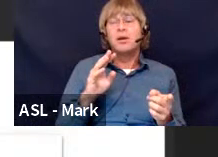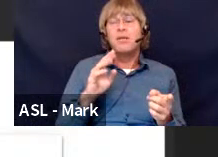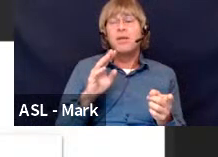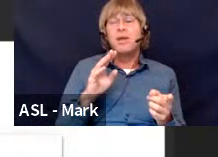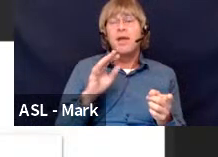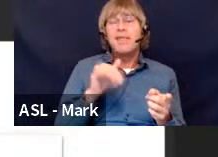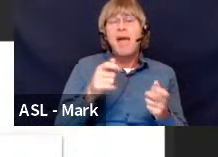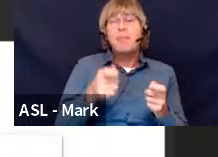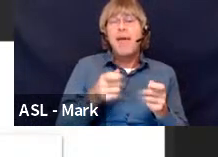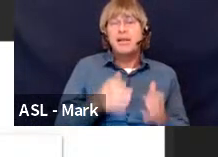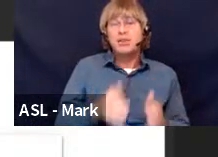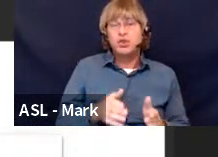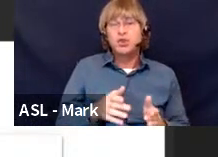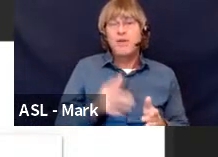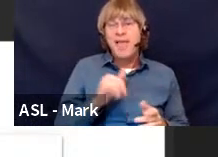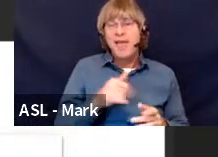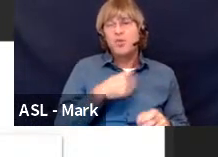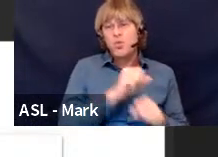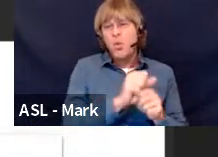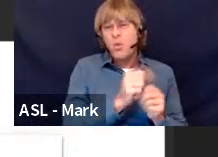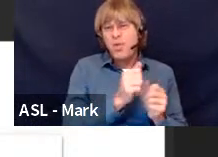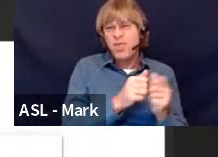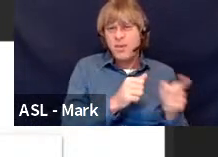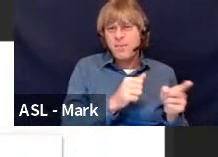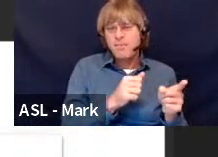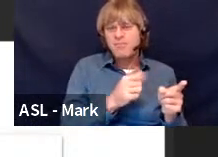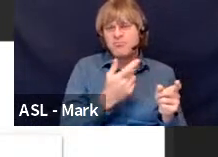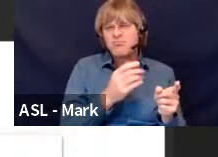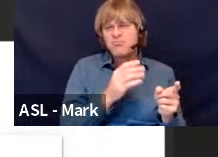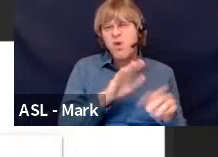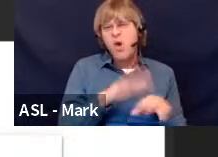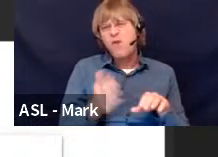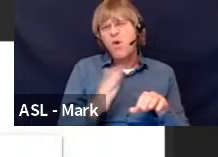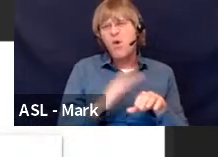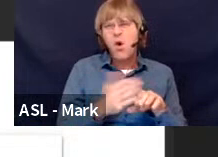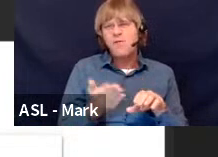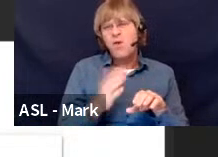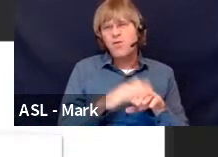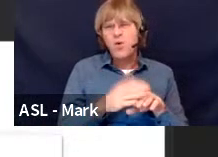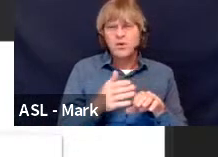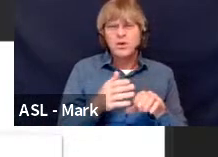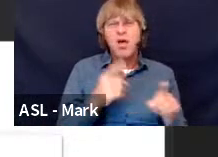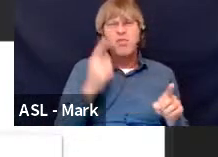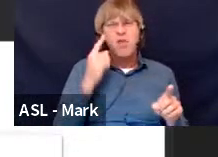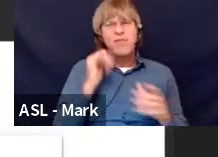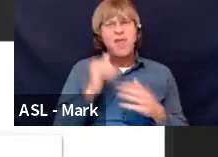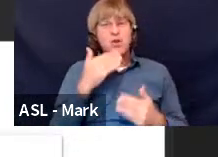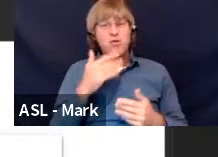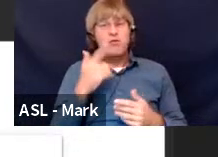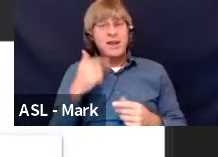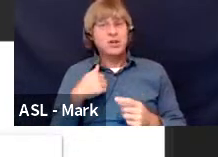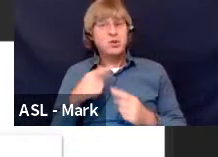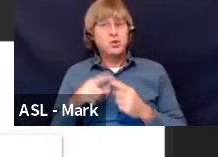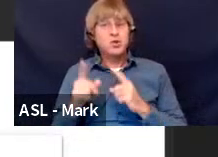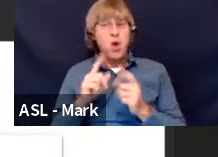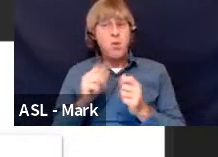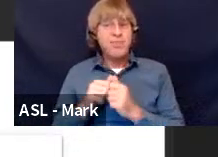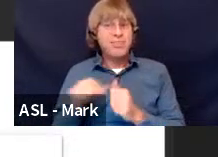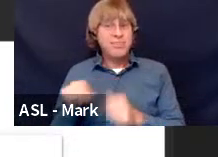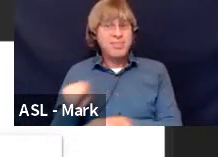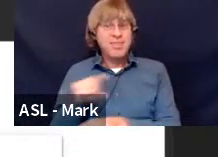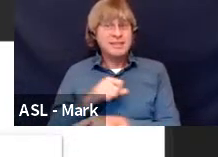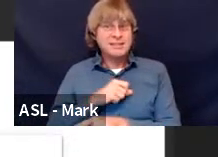the manager who I had been doing work with off and on thought that it would be great for me to talk to their